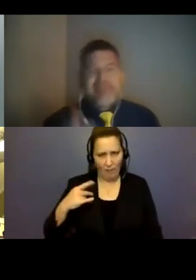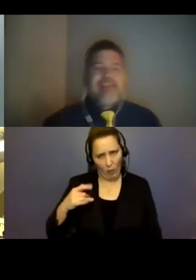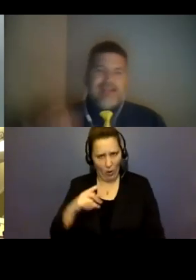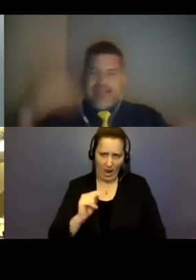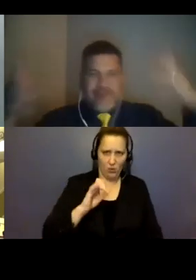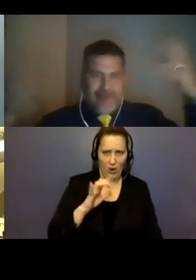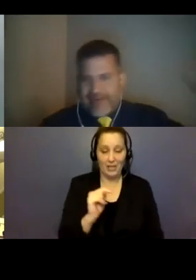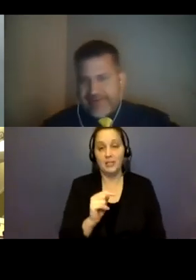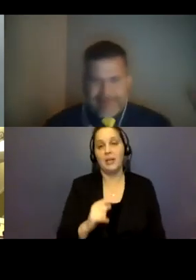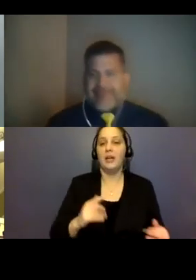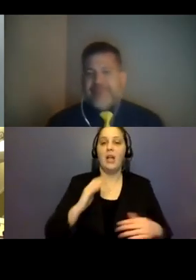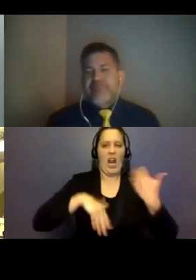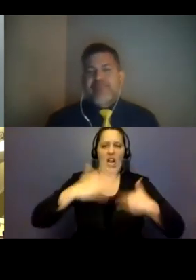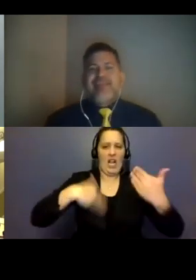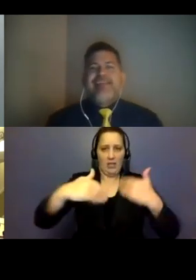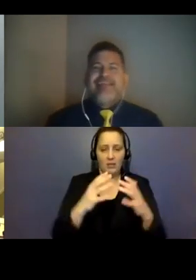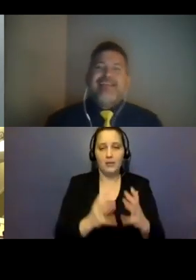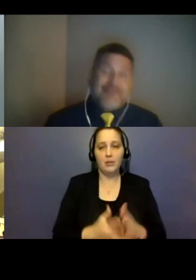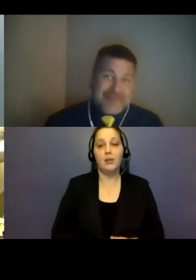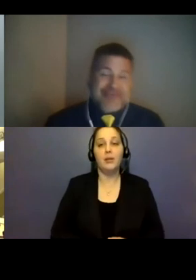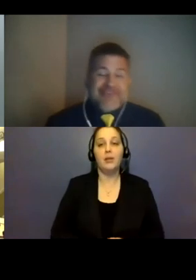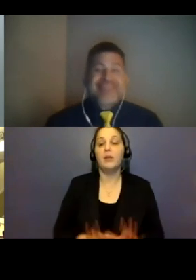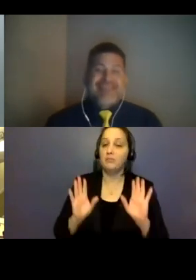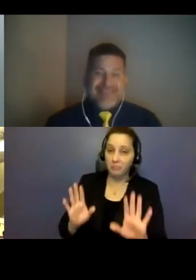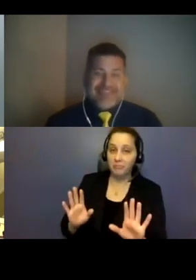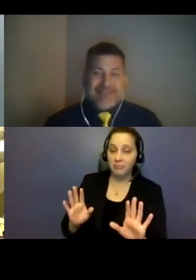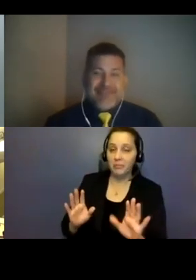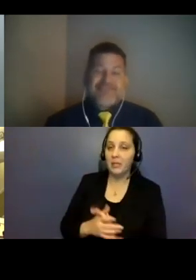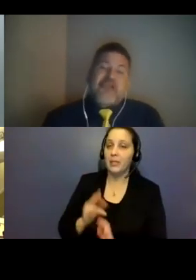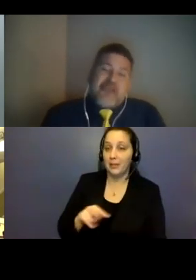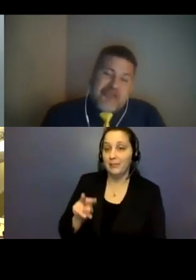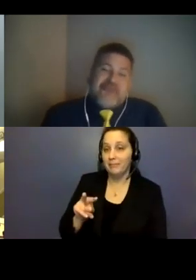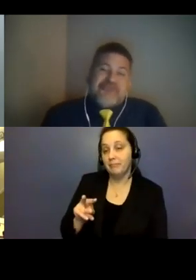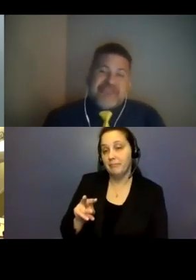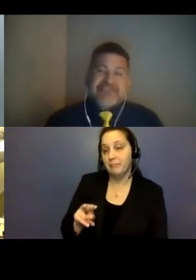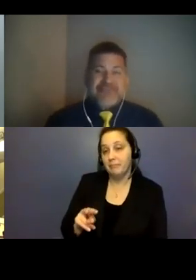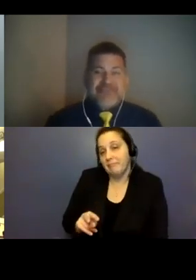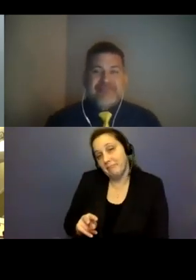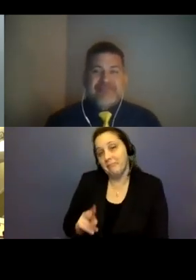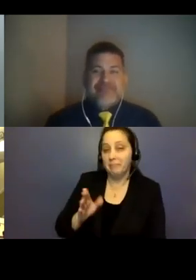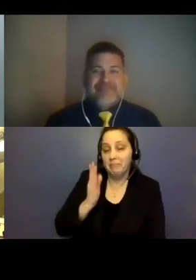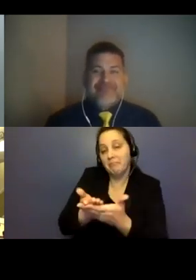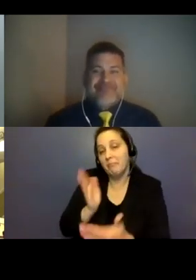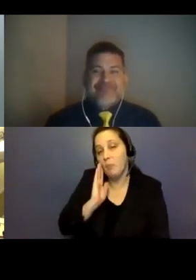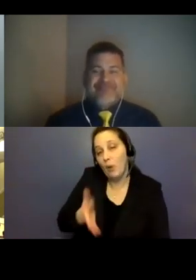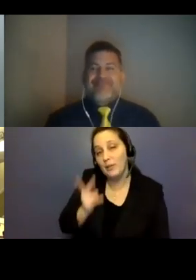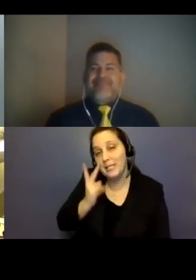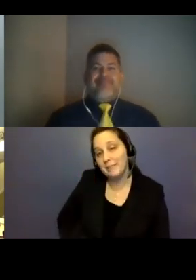don't, and then you go there, you know, whatever. And then he goes parade rest, and he looks at me, he goes, "You'll see, Chief."